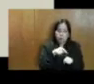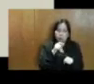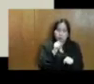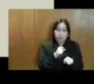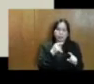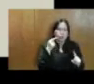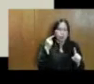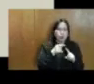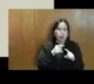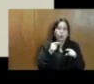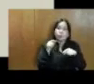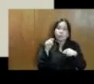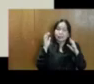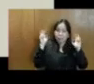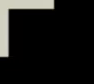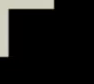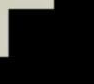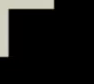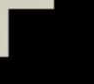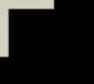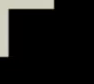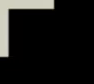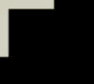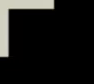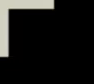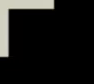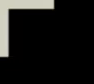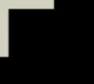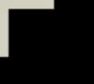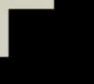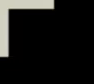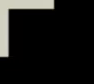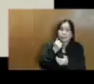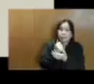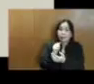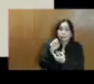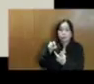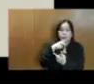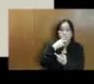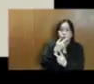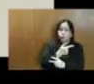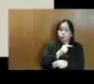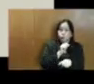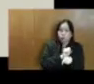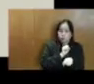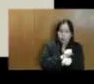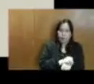targeted training could actually help workers to transition into green jobs.